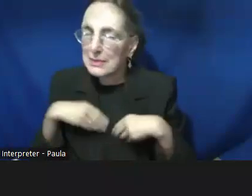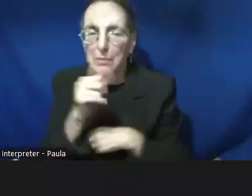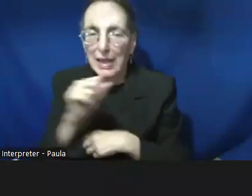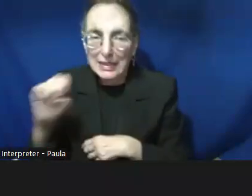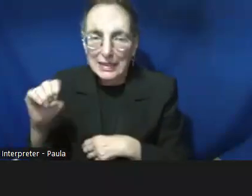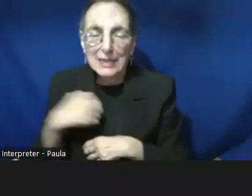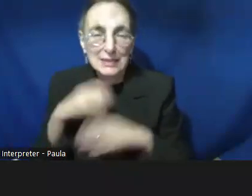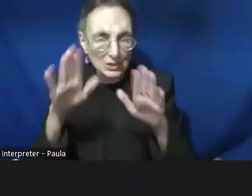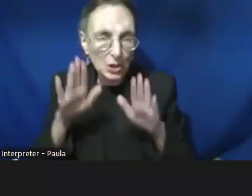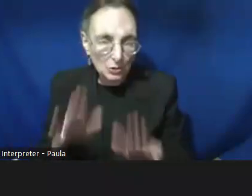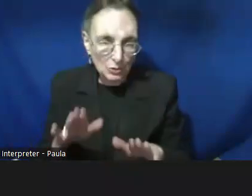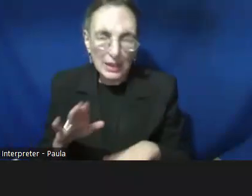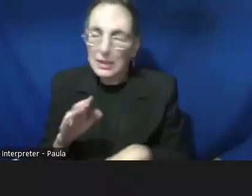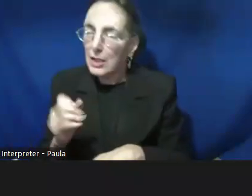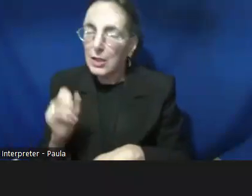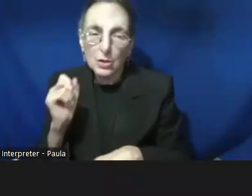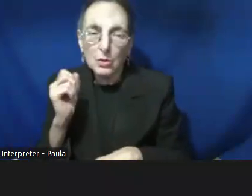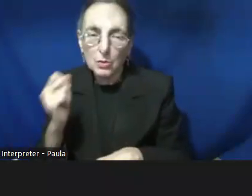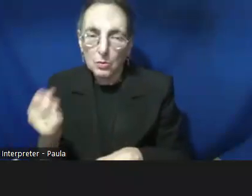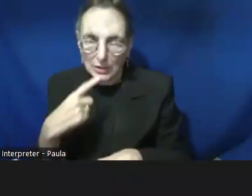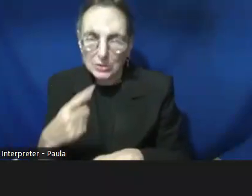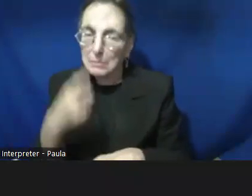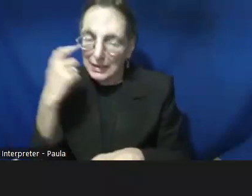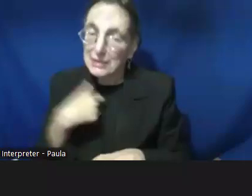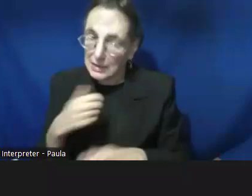often is initially denied.